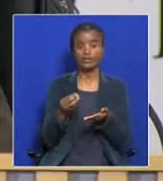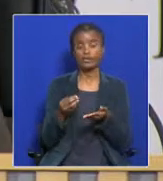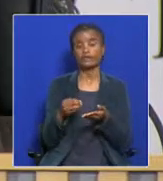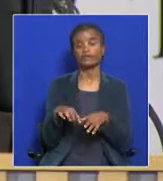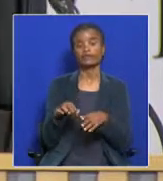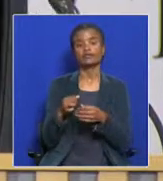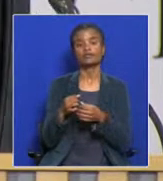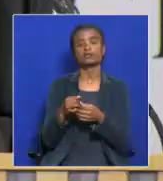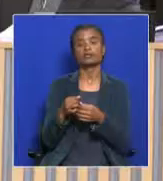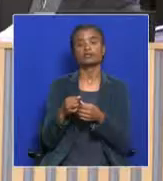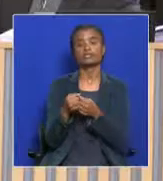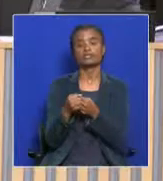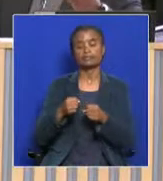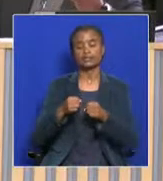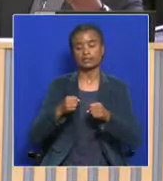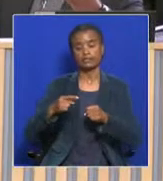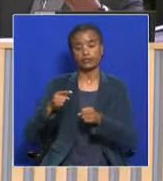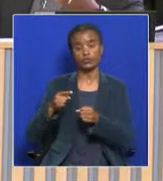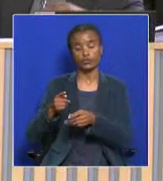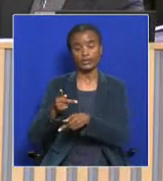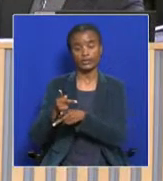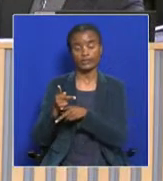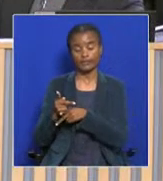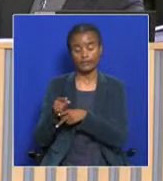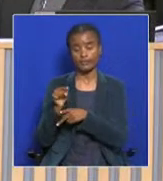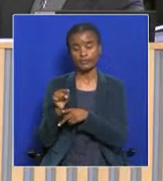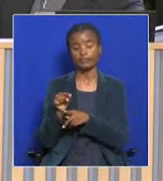Colonel Kuzwayo was fully aware of my